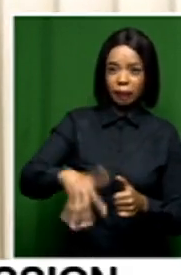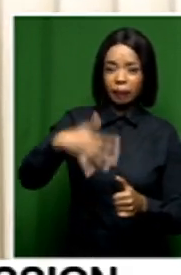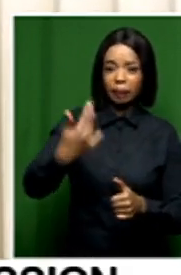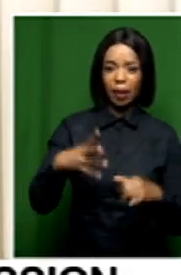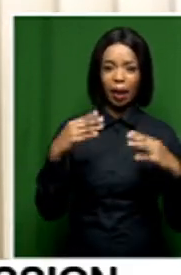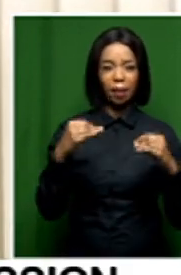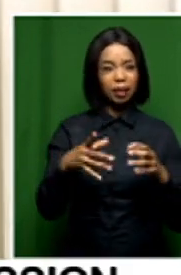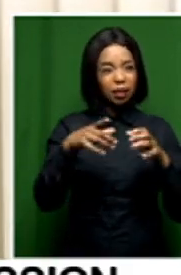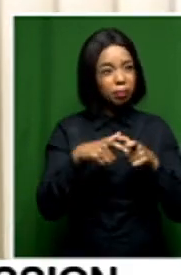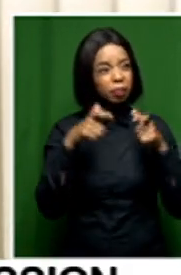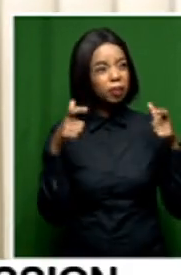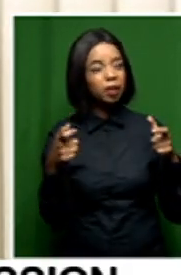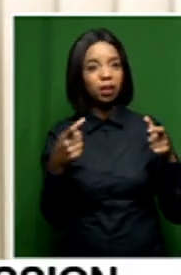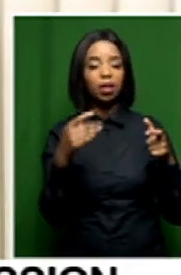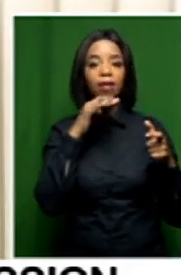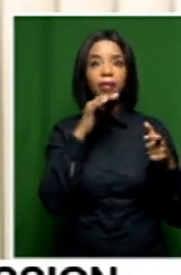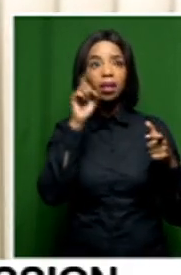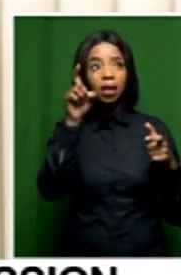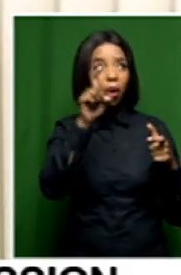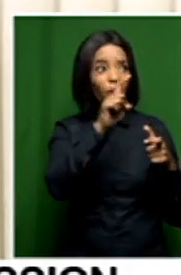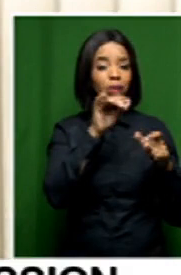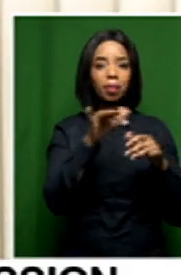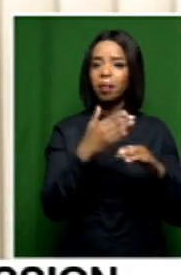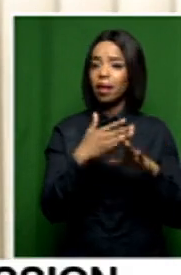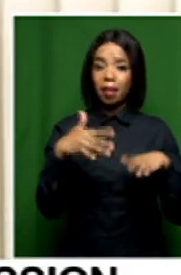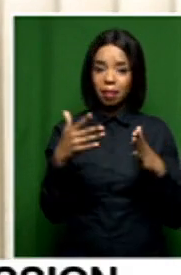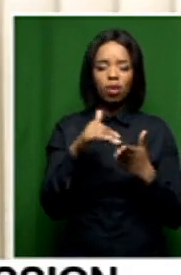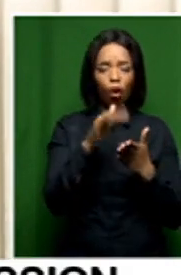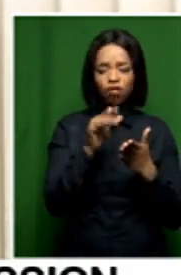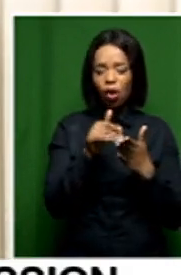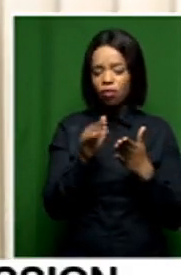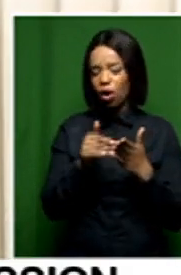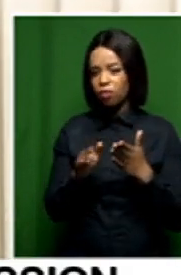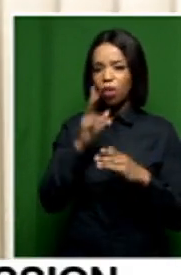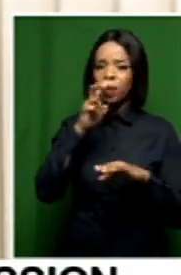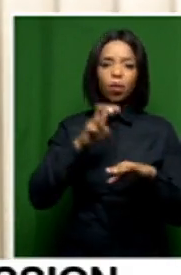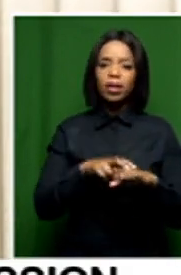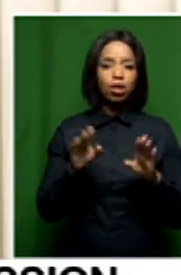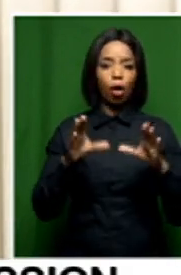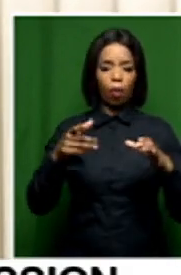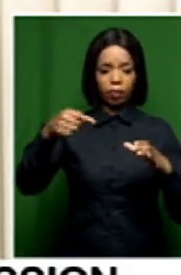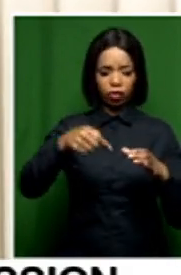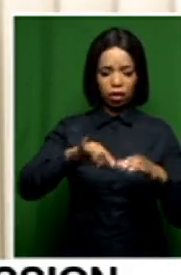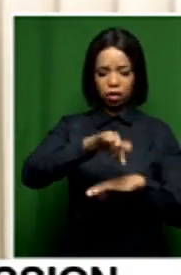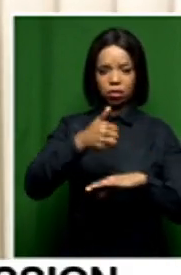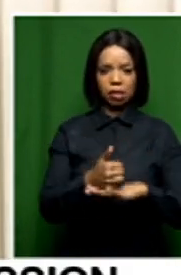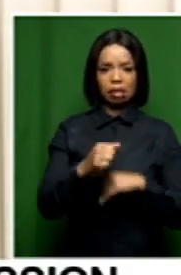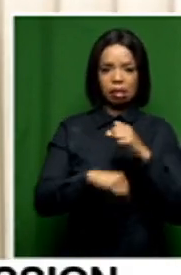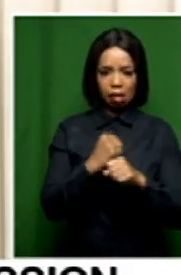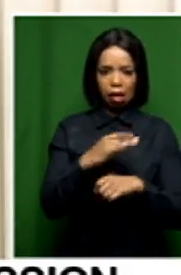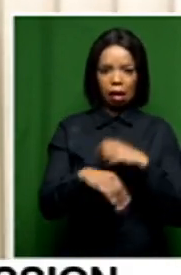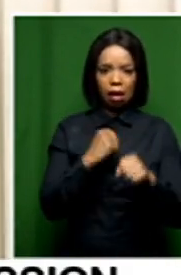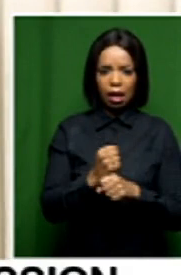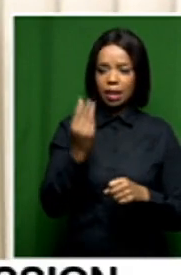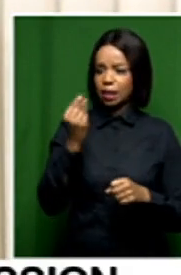means we must remove those non-performers. And we don't need a commission which is going to take a number of years, going to take an X amount of money